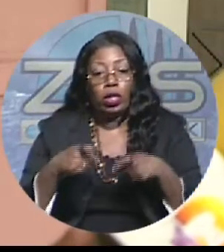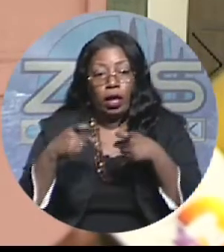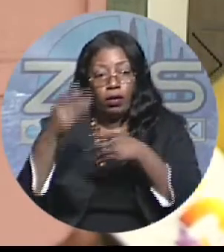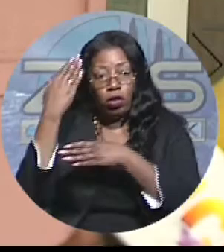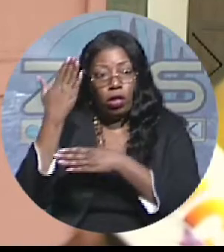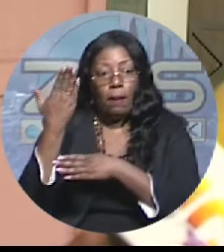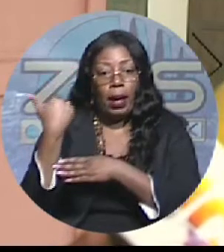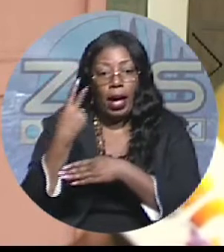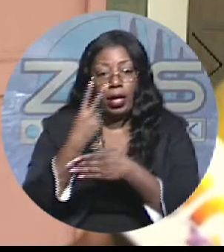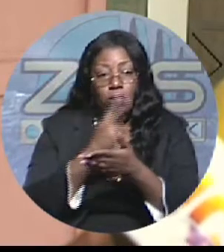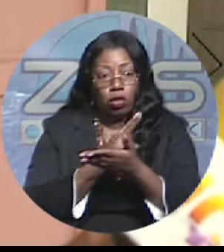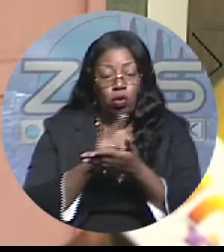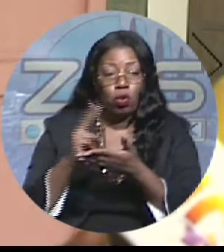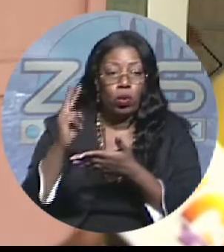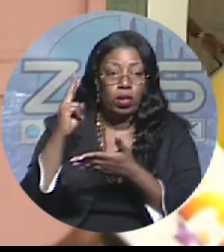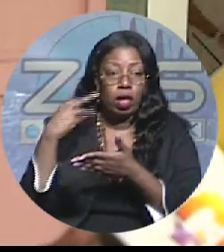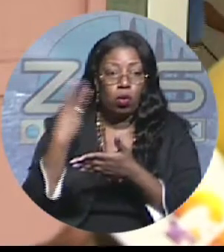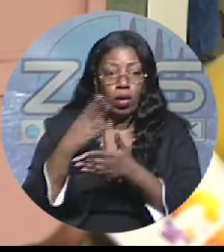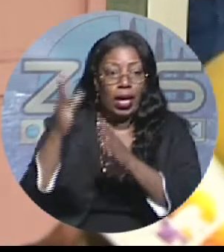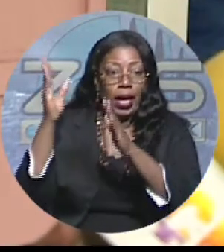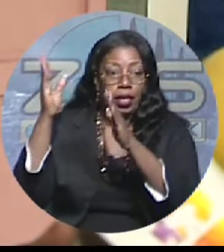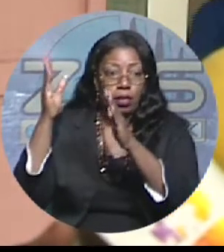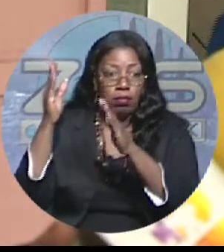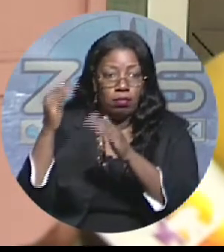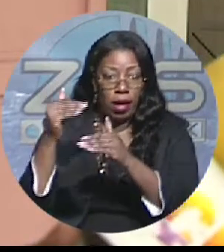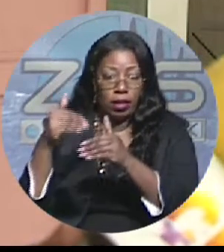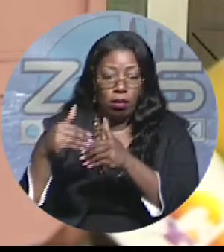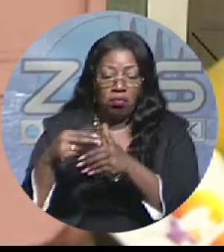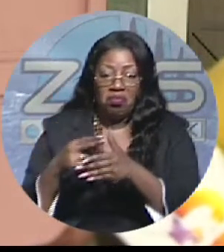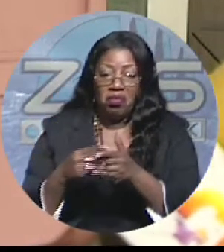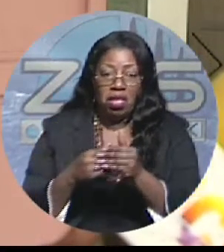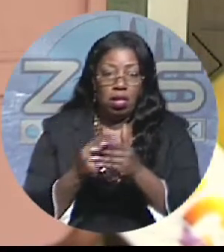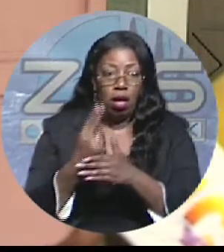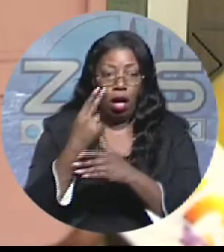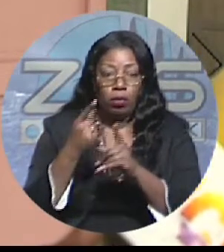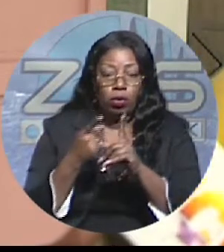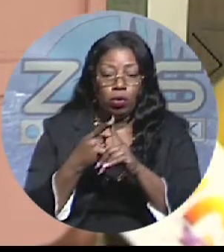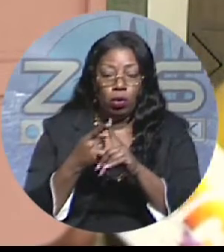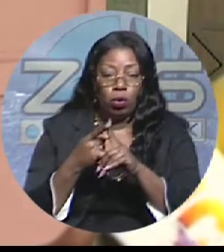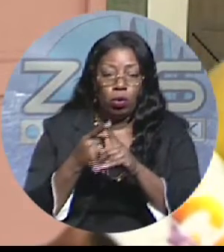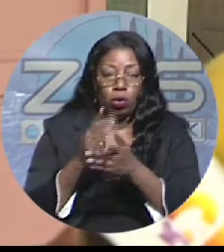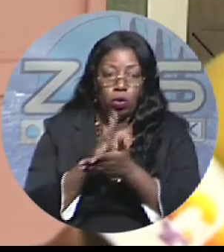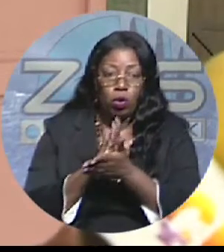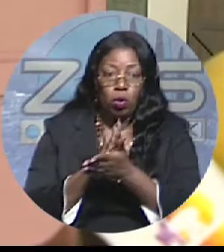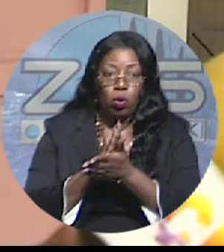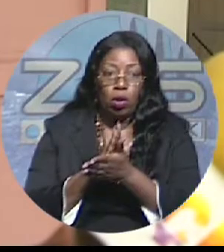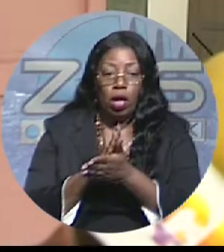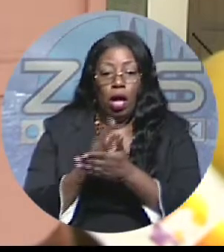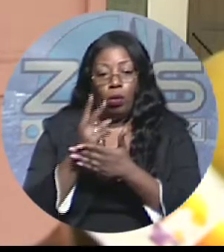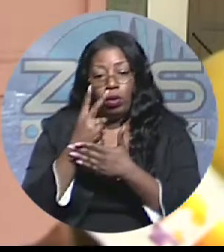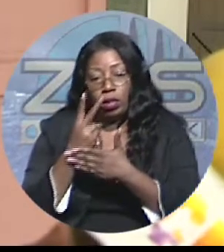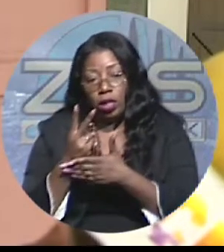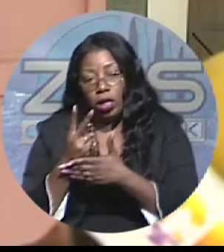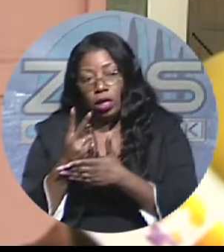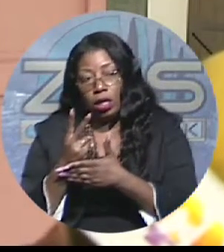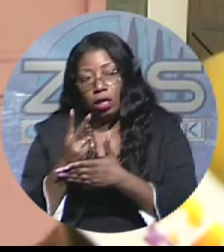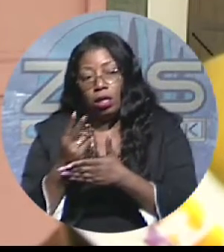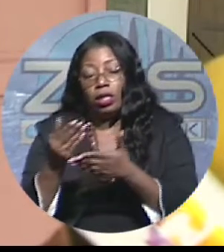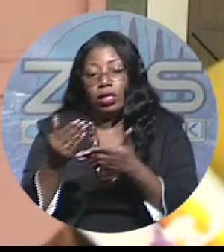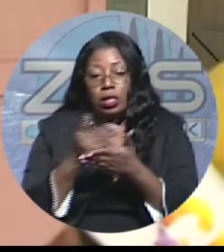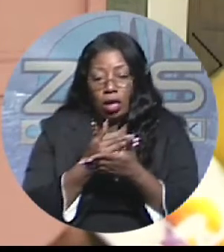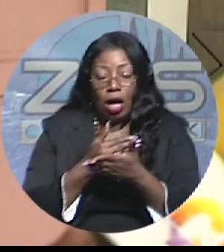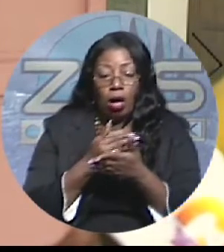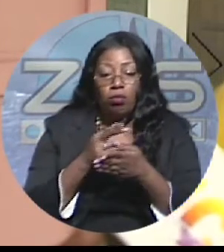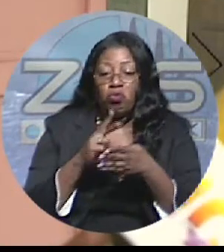in the last 2 weeks, and we expect probably leading up to school we'll have some more unforeseen resignations